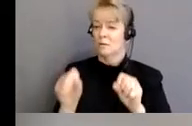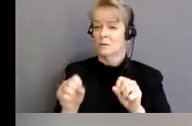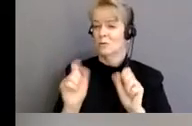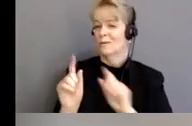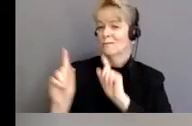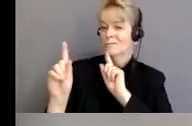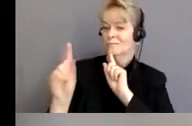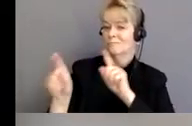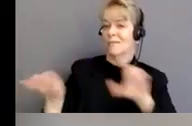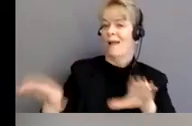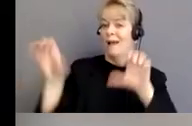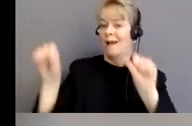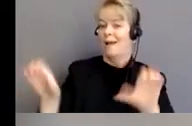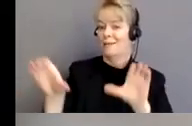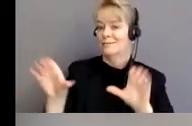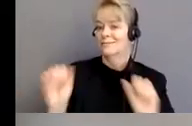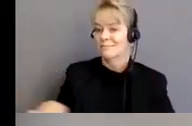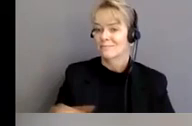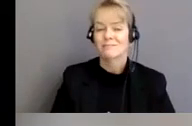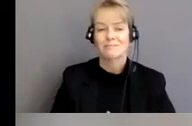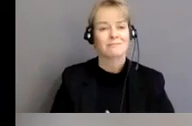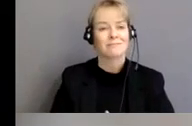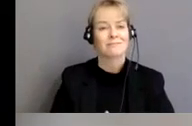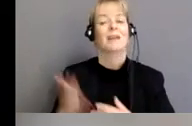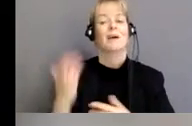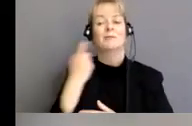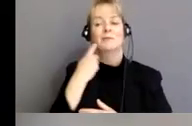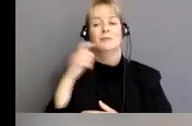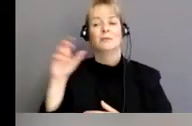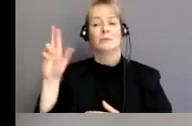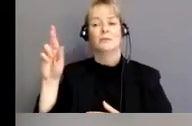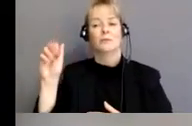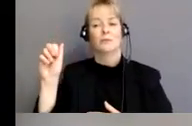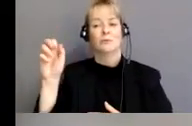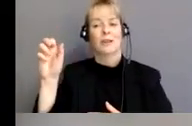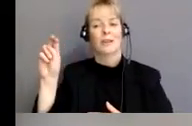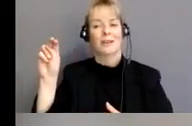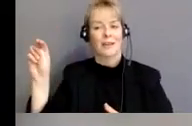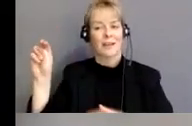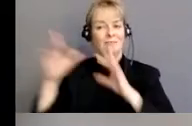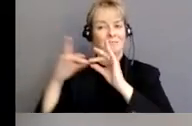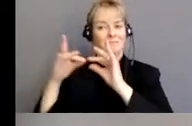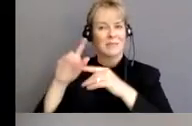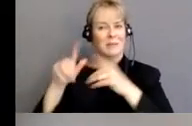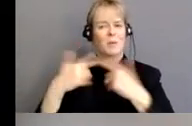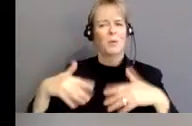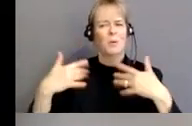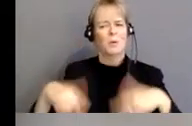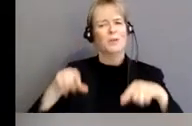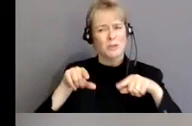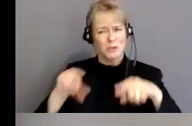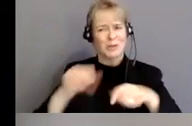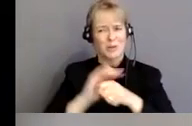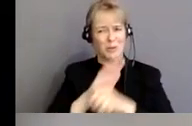advisor. Now, Rianne talked about, you know, the challenges that some people may face during this particular